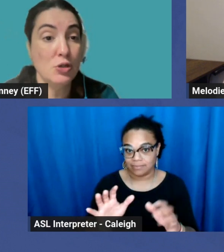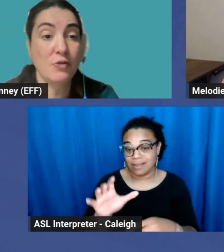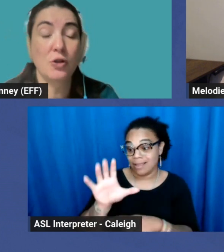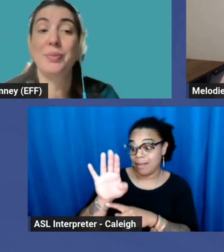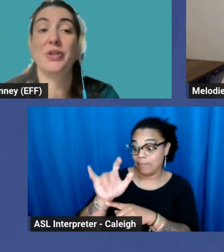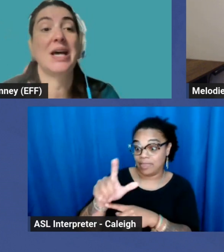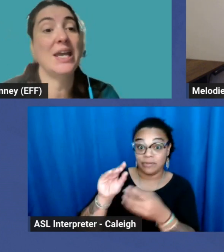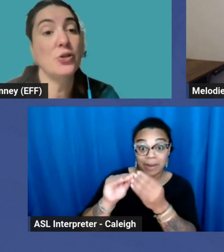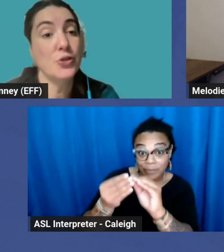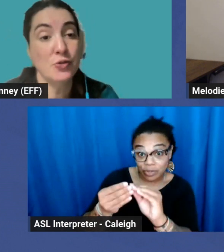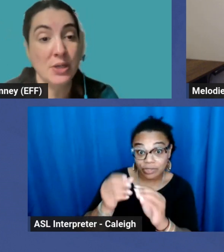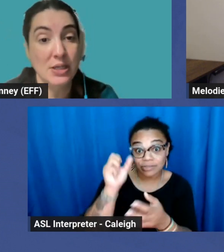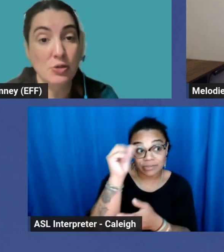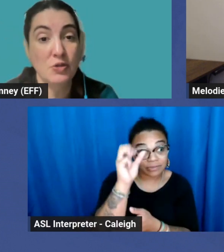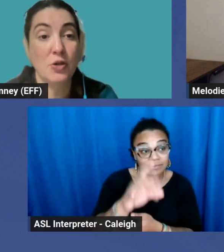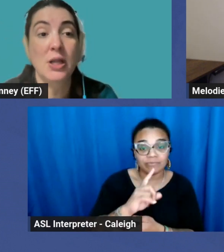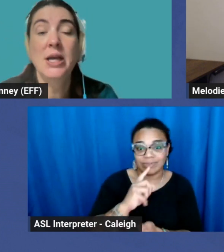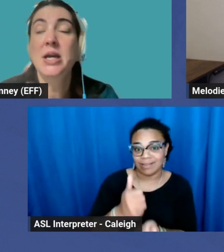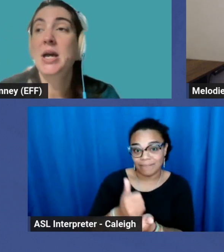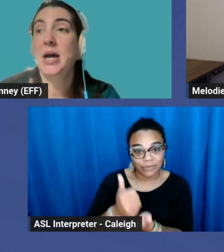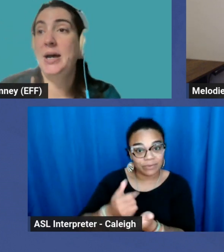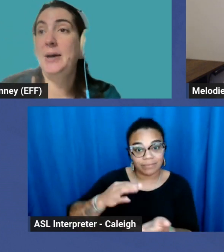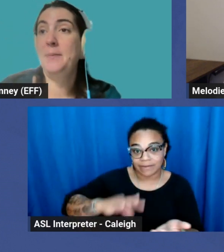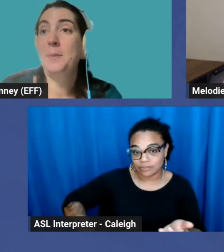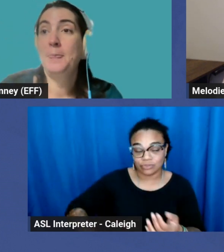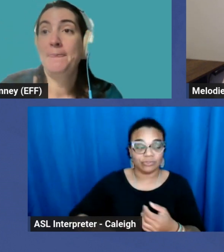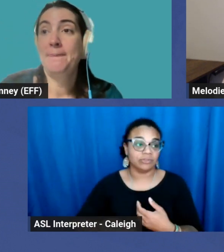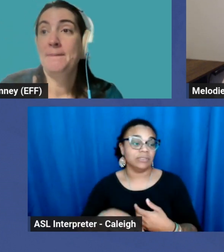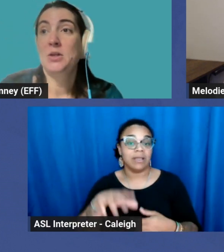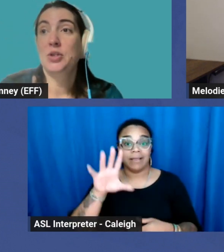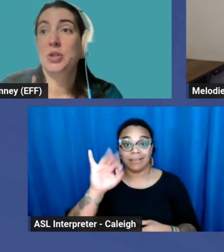really useful. Bill titles are really useful.